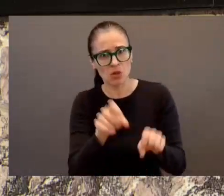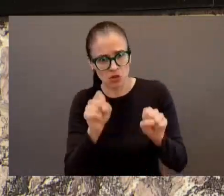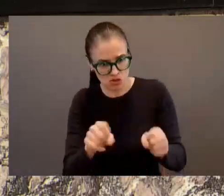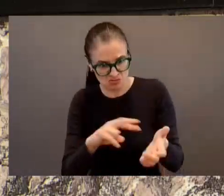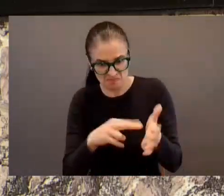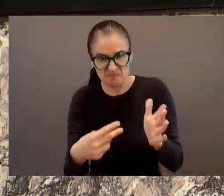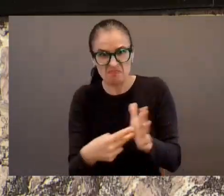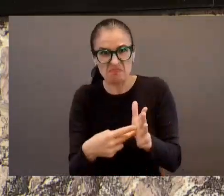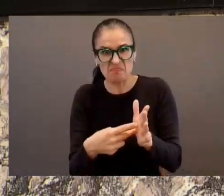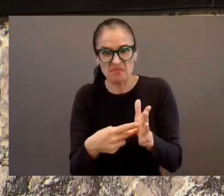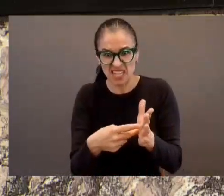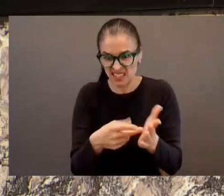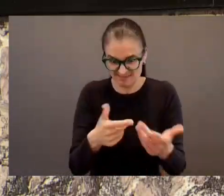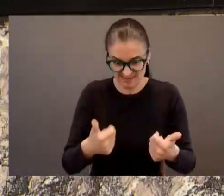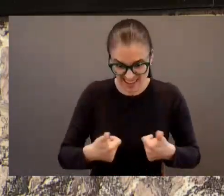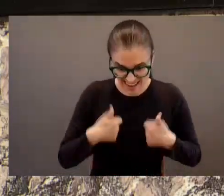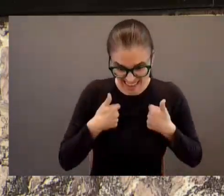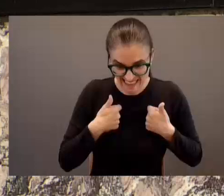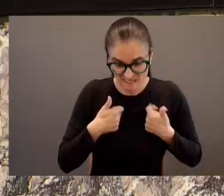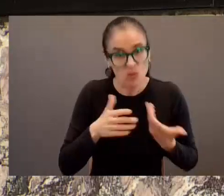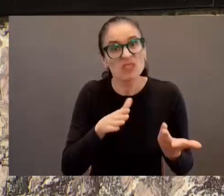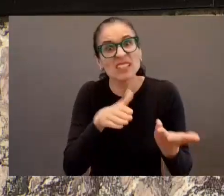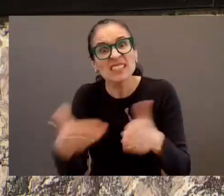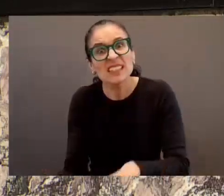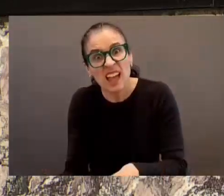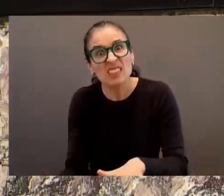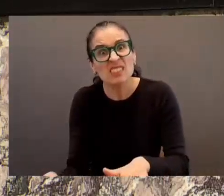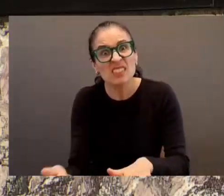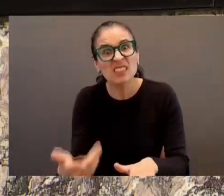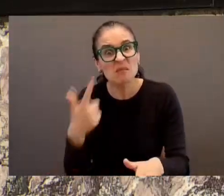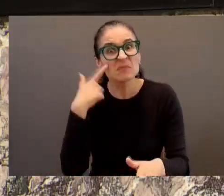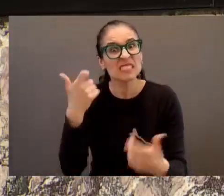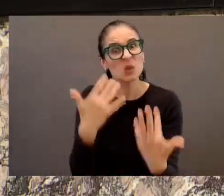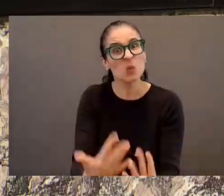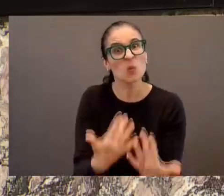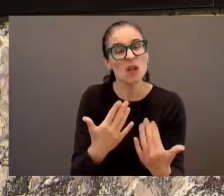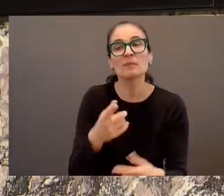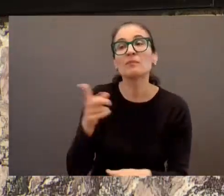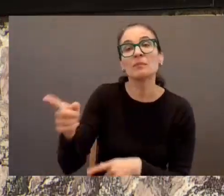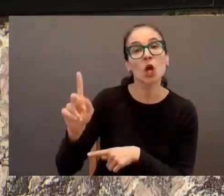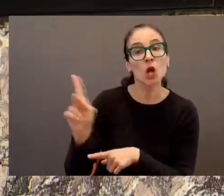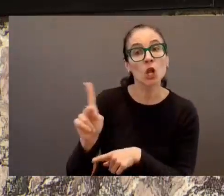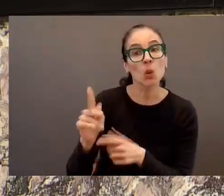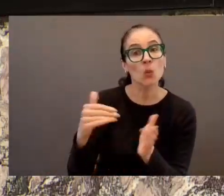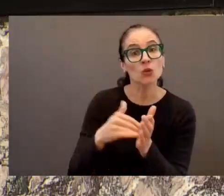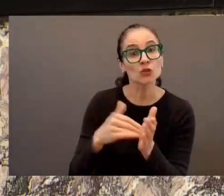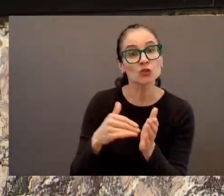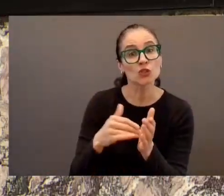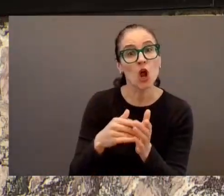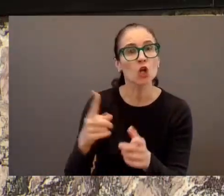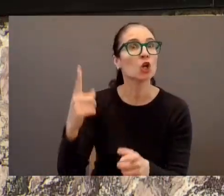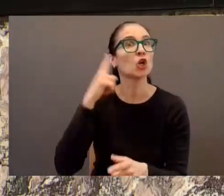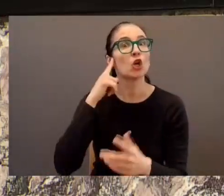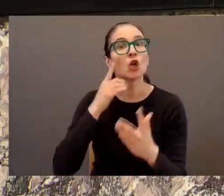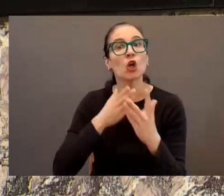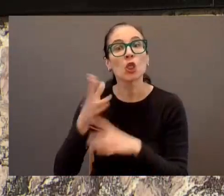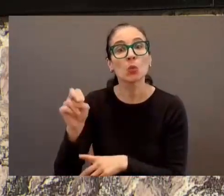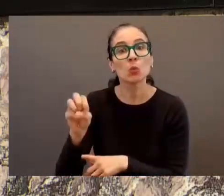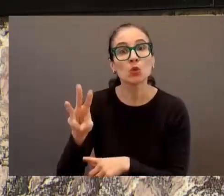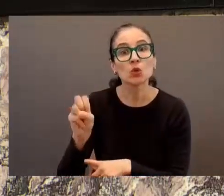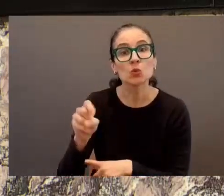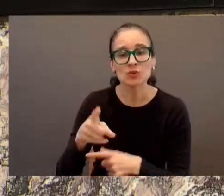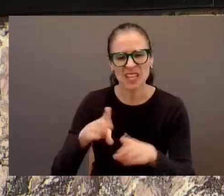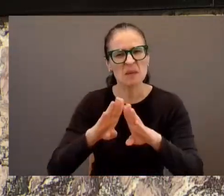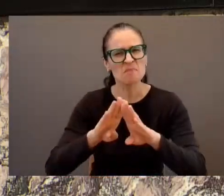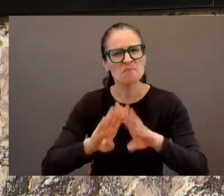Doctors in Kelowna found out through the media that pediatric services were being shut down at Kelowna General Hospital for at least 6 weeks. There was